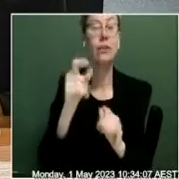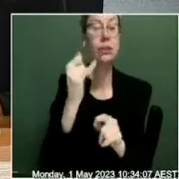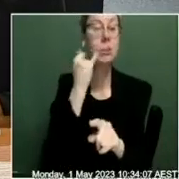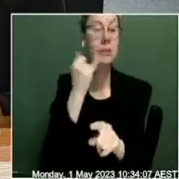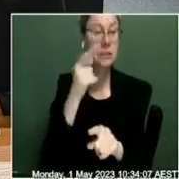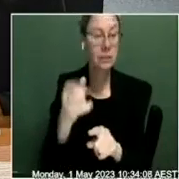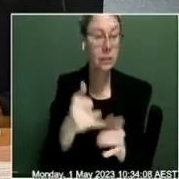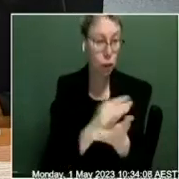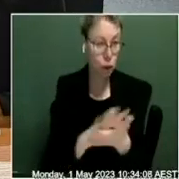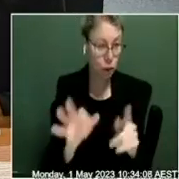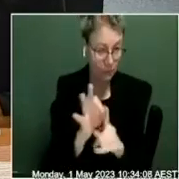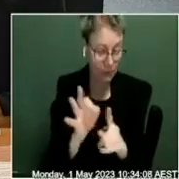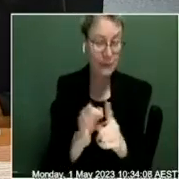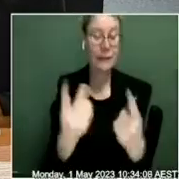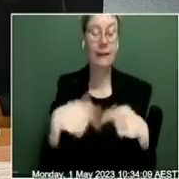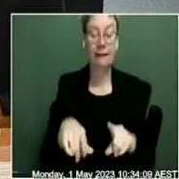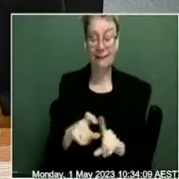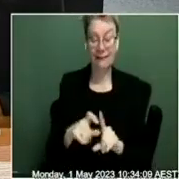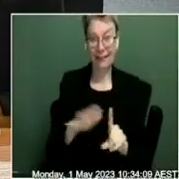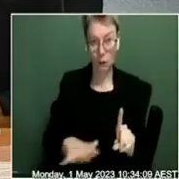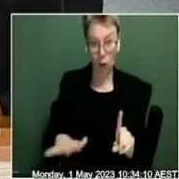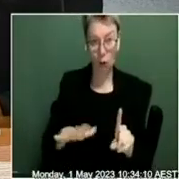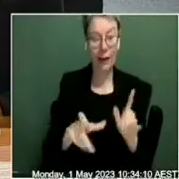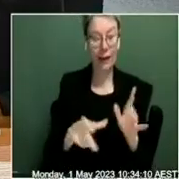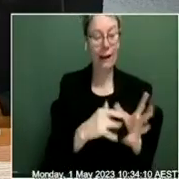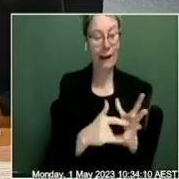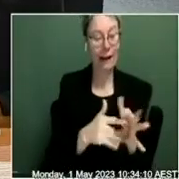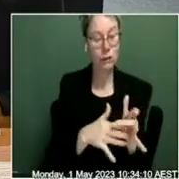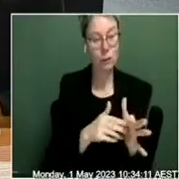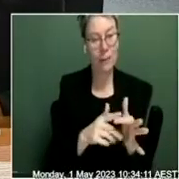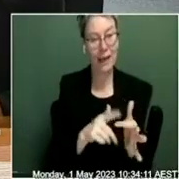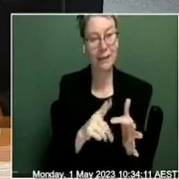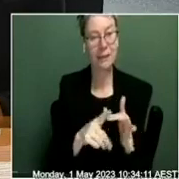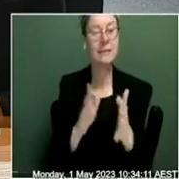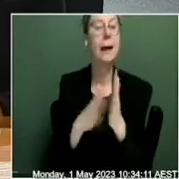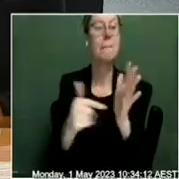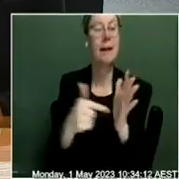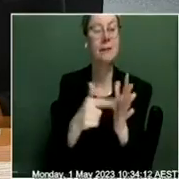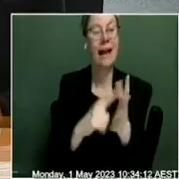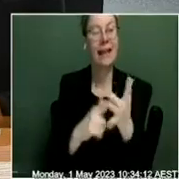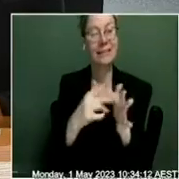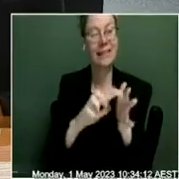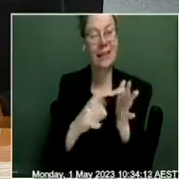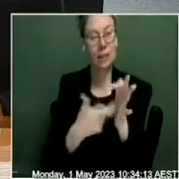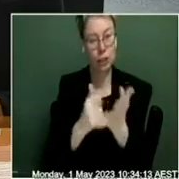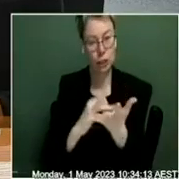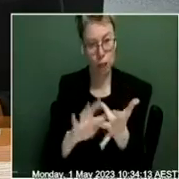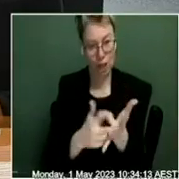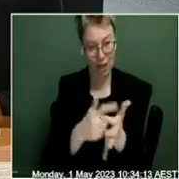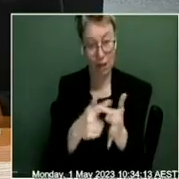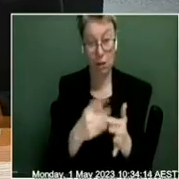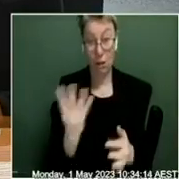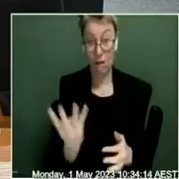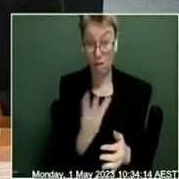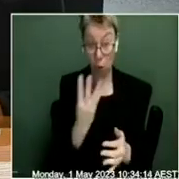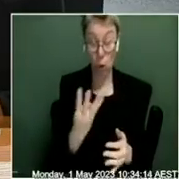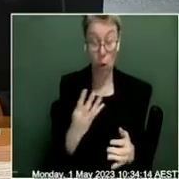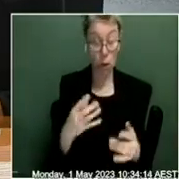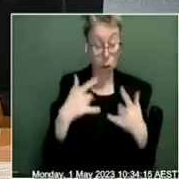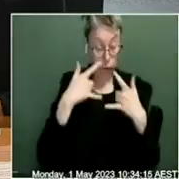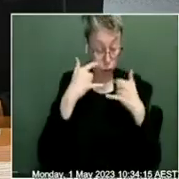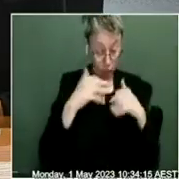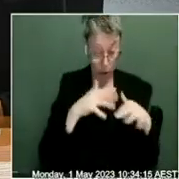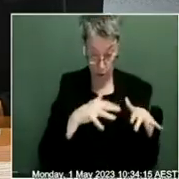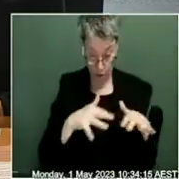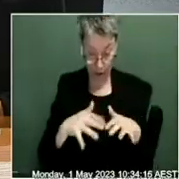All sites are now considering their transition planning because we are in the process of moving across to the statewide model, and the sites for the statewide model are different than